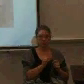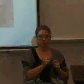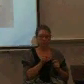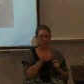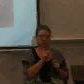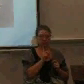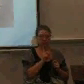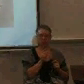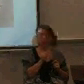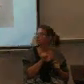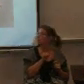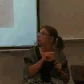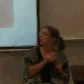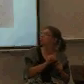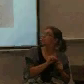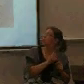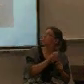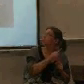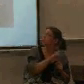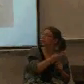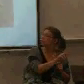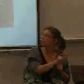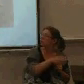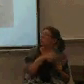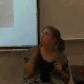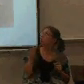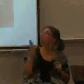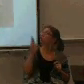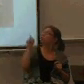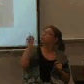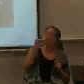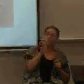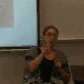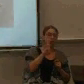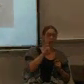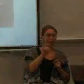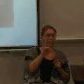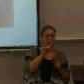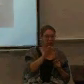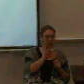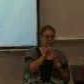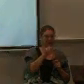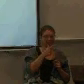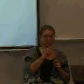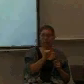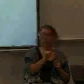is a cyanobacteria here. This is the eukaryotic alga diatom.